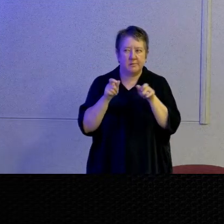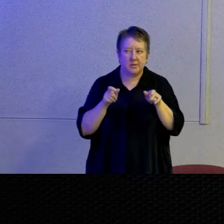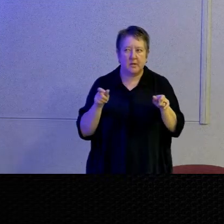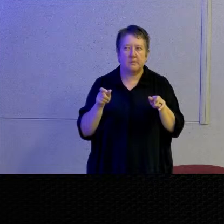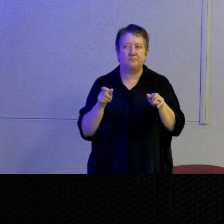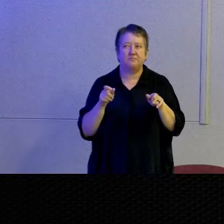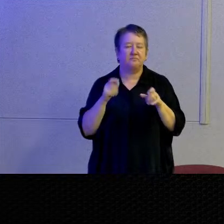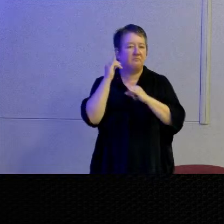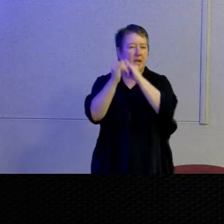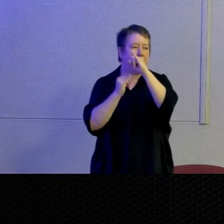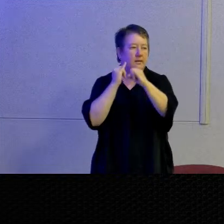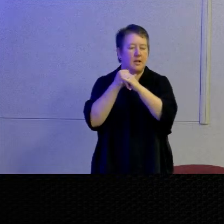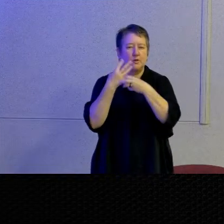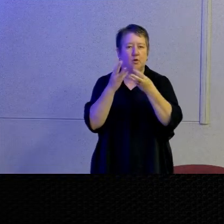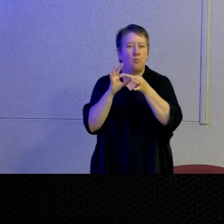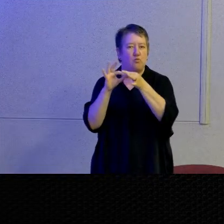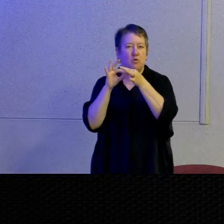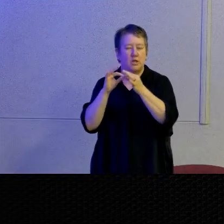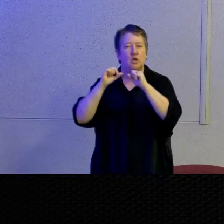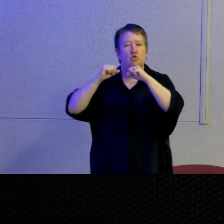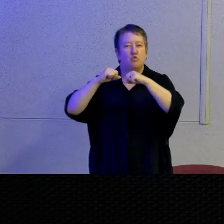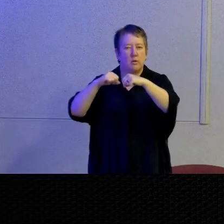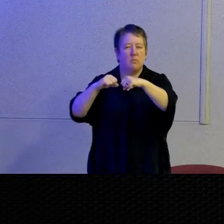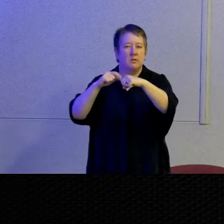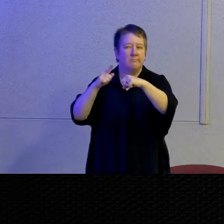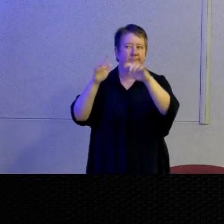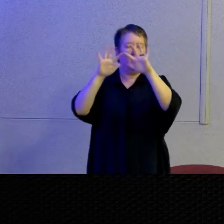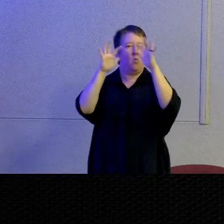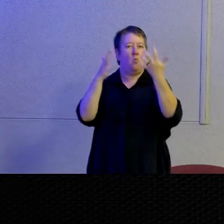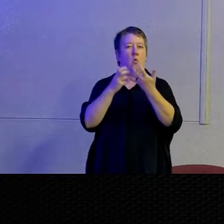cooperation agreements that span the world.